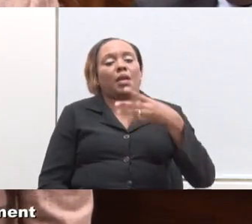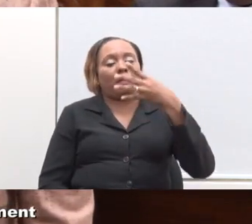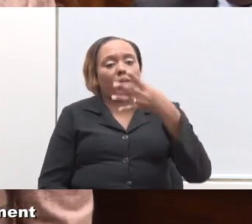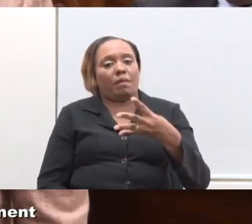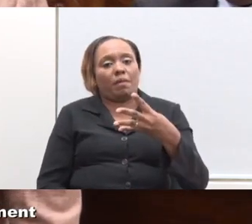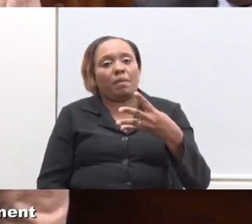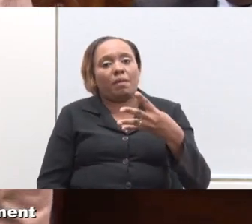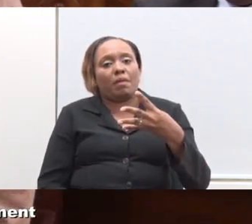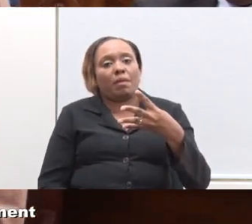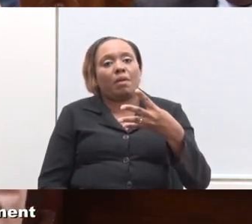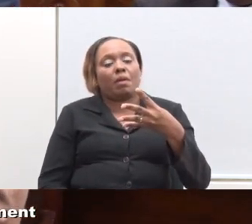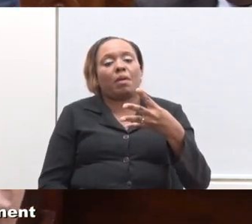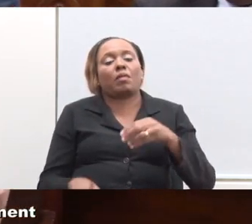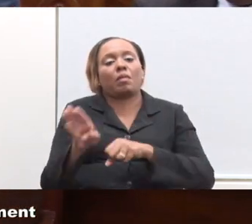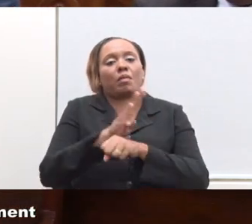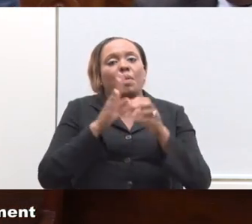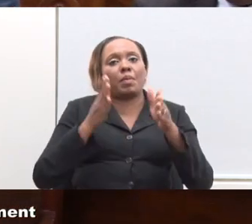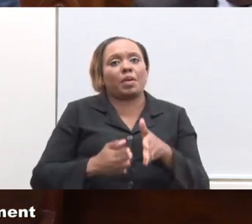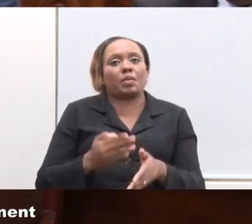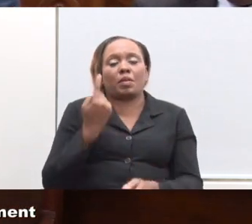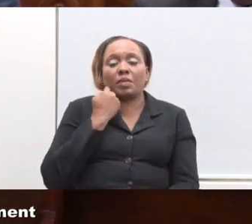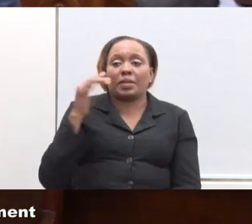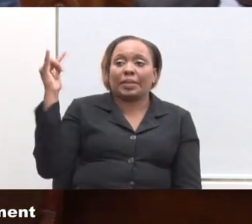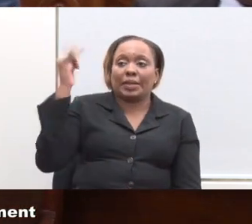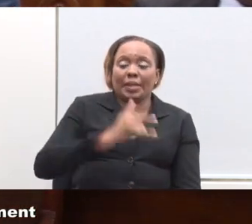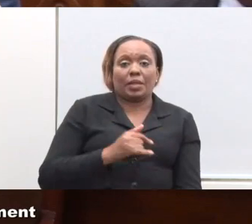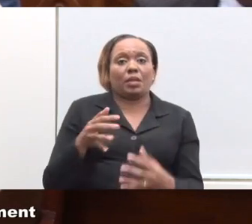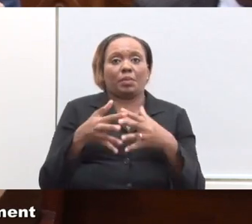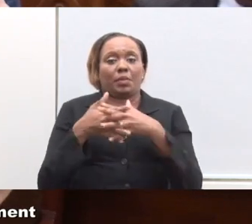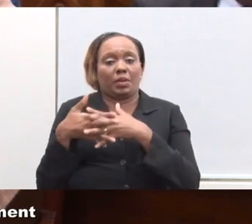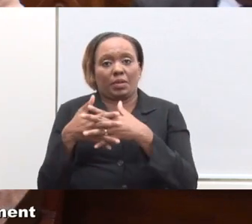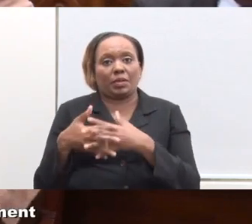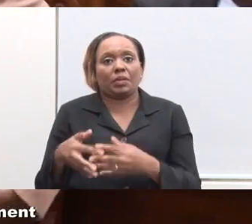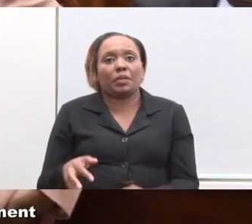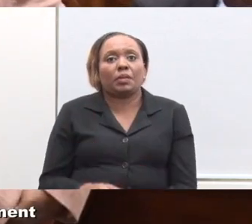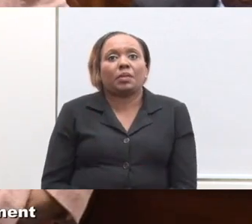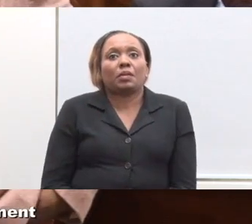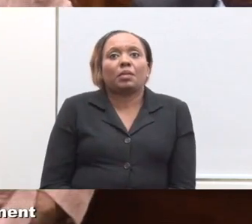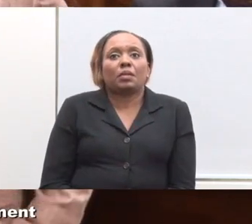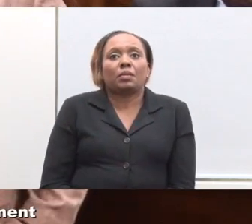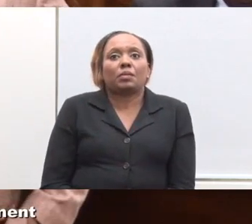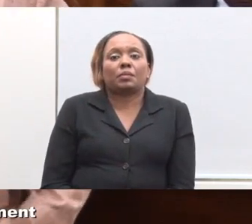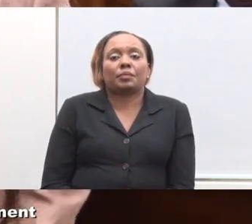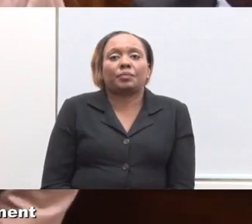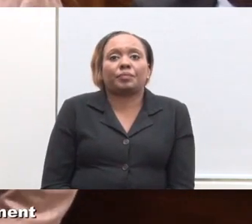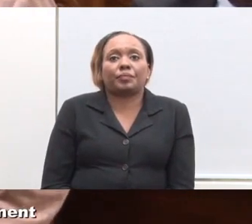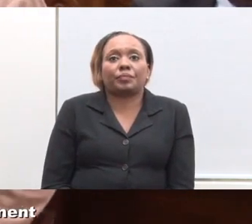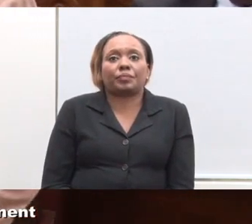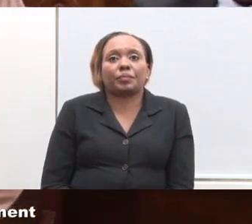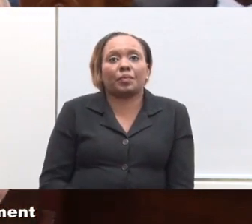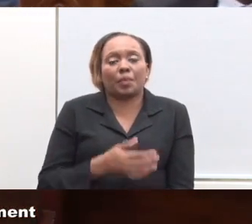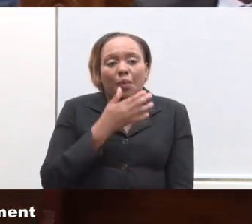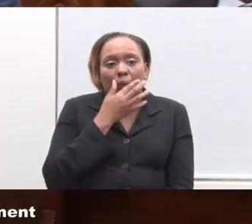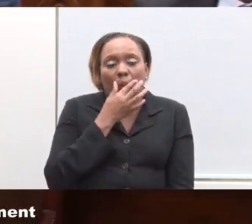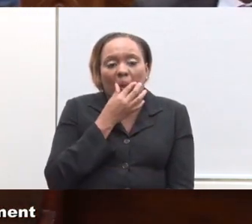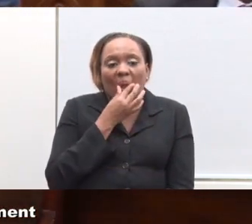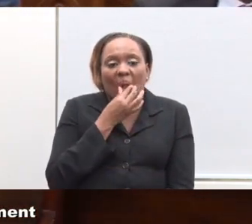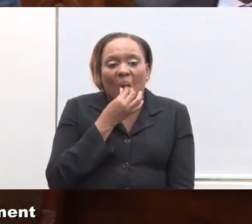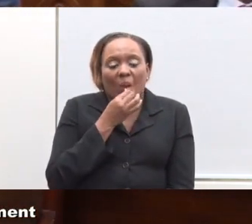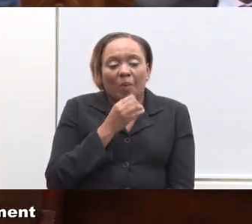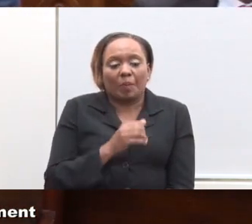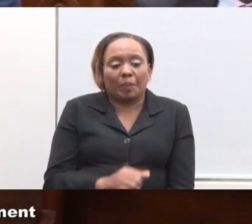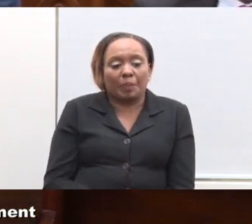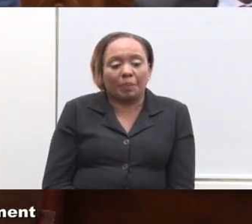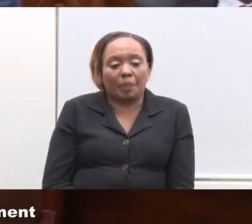United States of America. Yesterday, we indicated that we will be imposing either a self-quarantine or